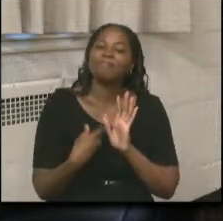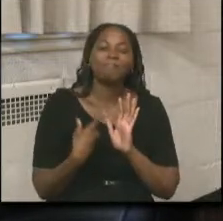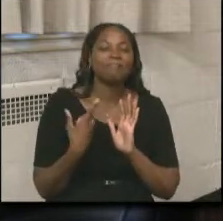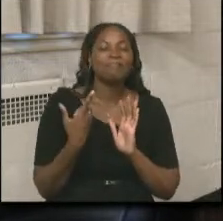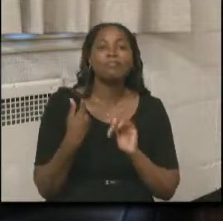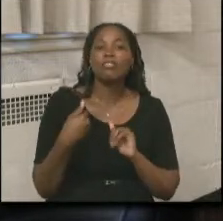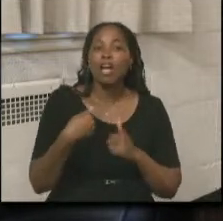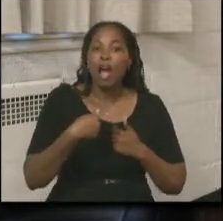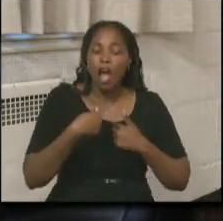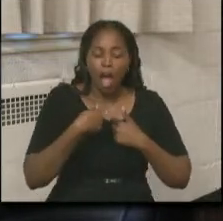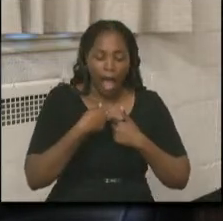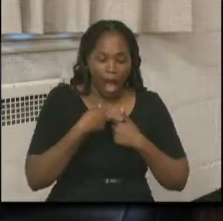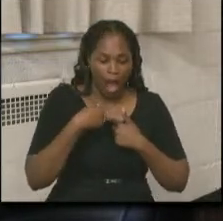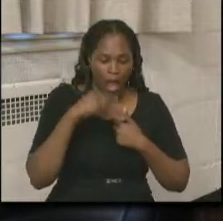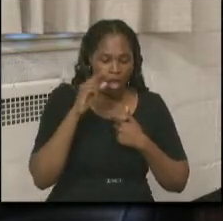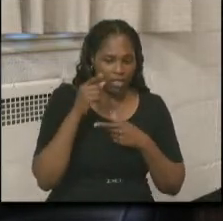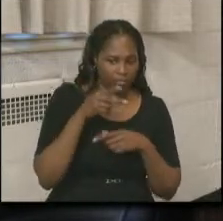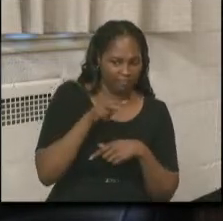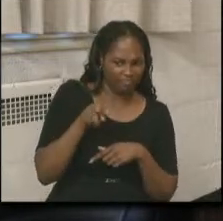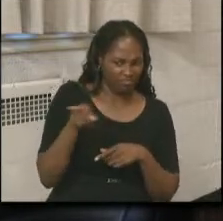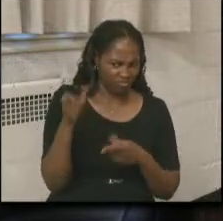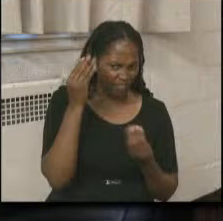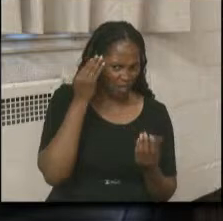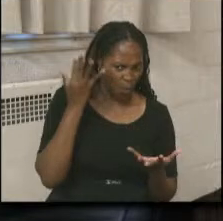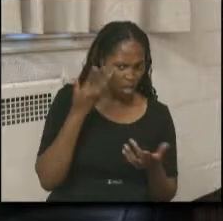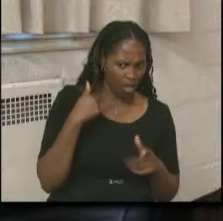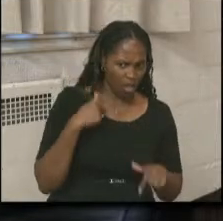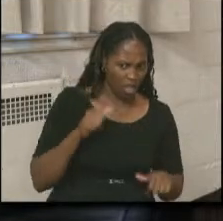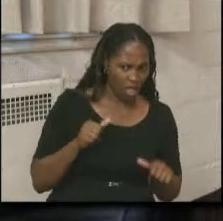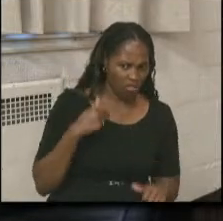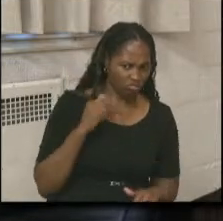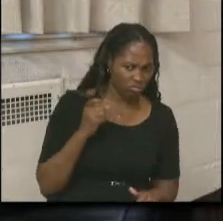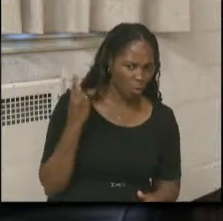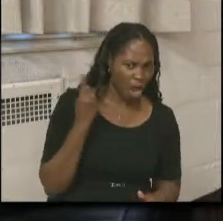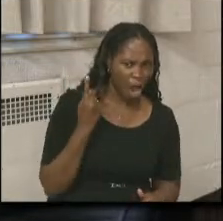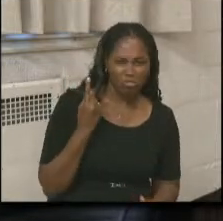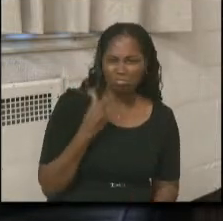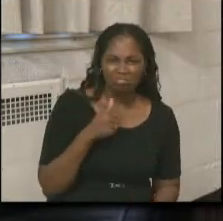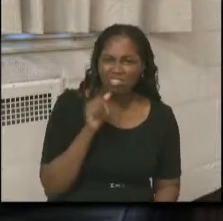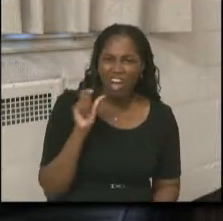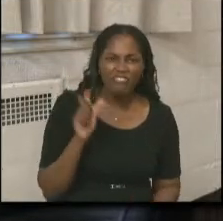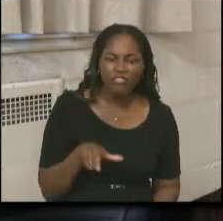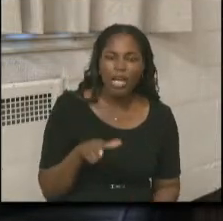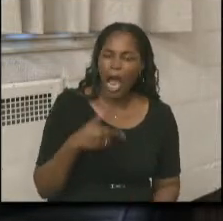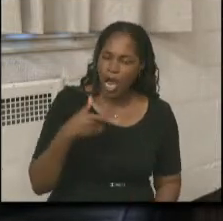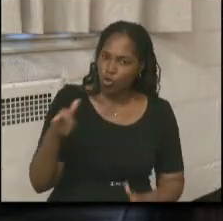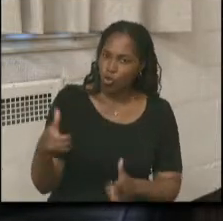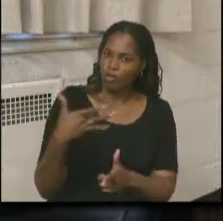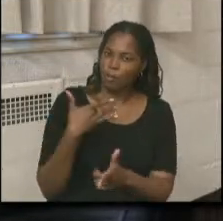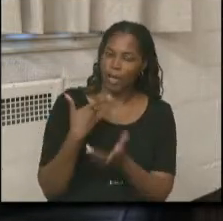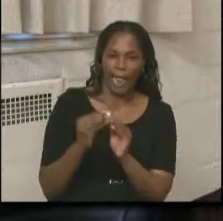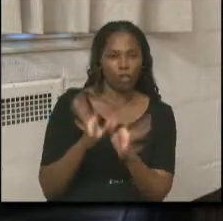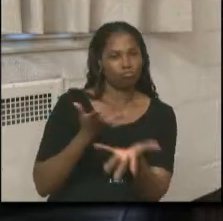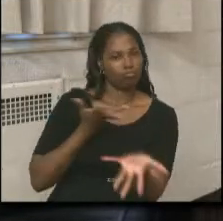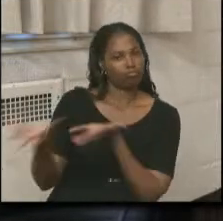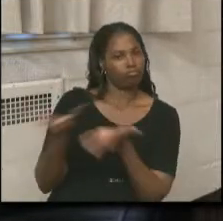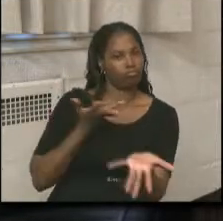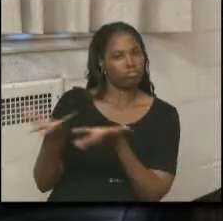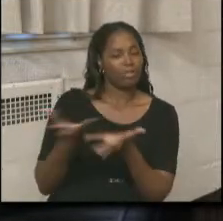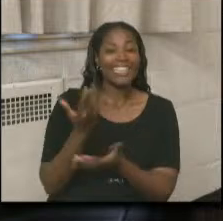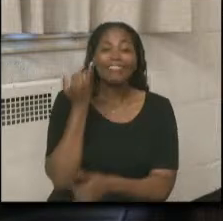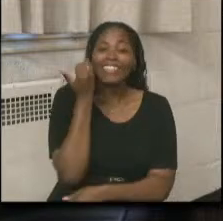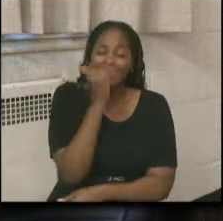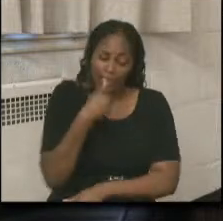didn't have to worry what you were thinking. If there was something that I could do better, I knew. But you didn't just leave